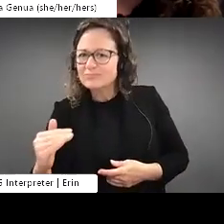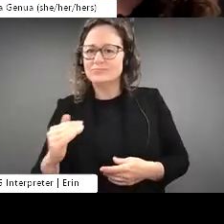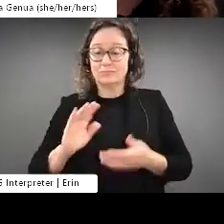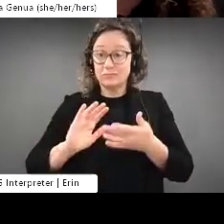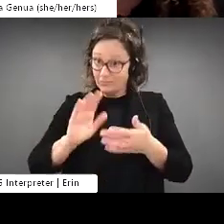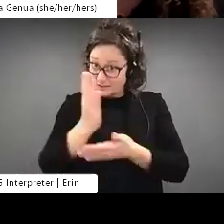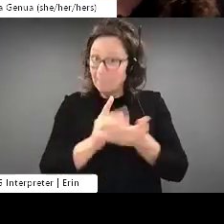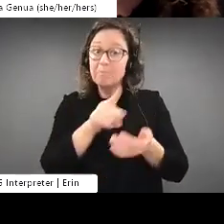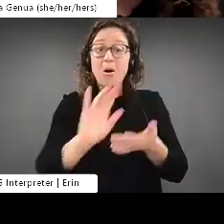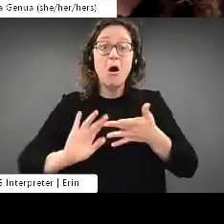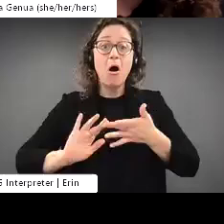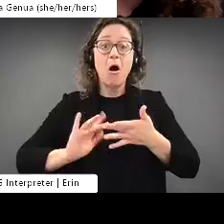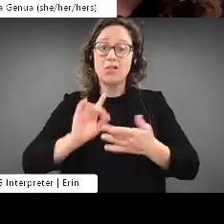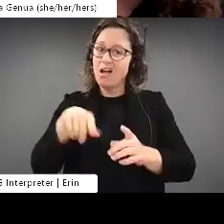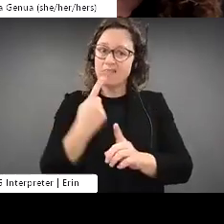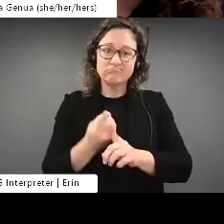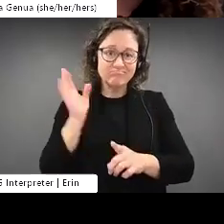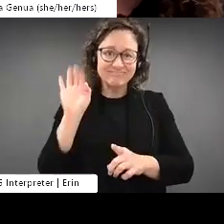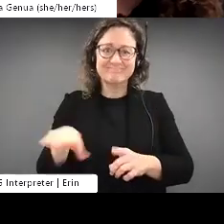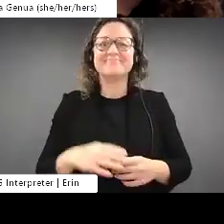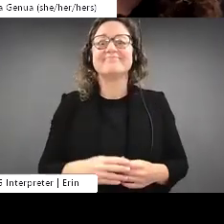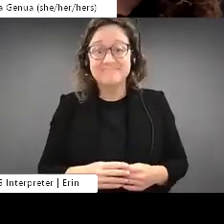I mean, I can't say I disagree with you.